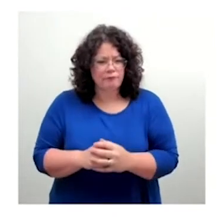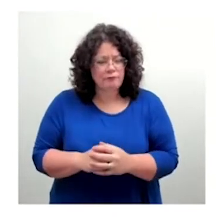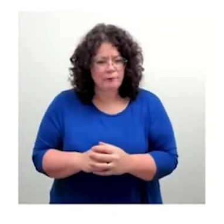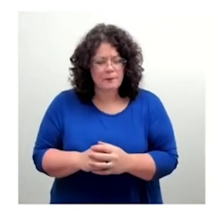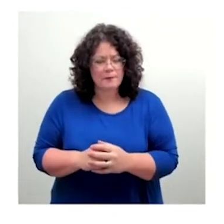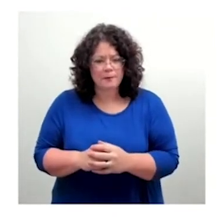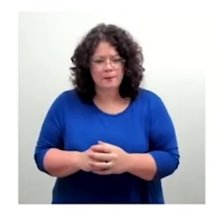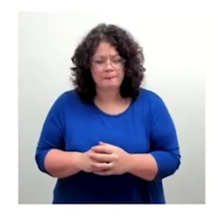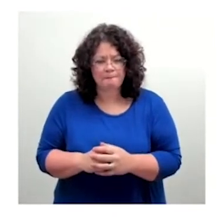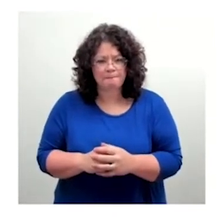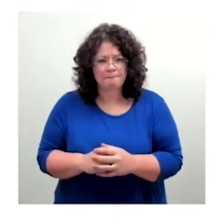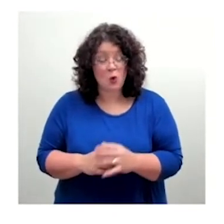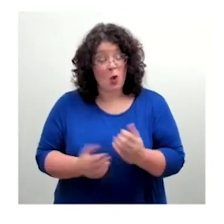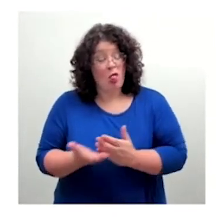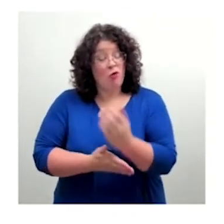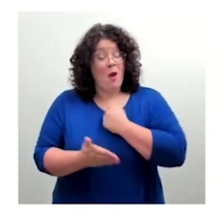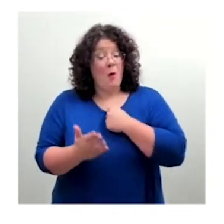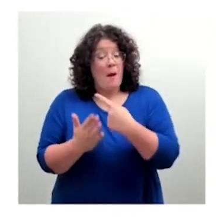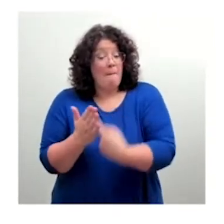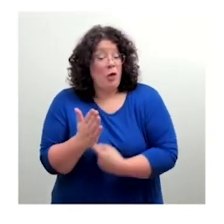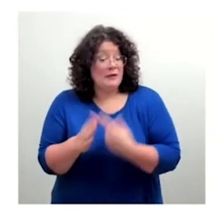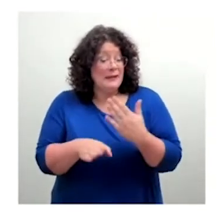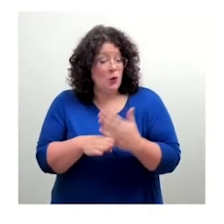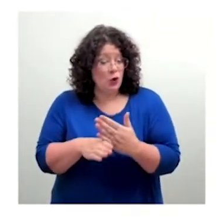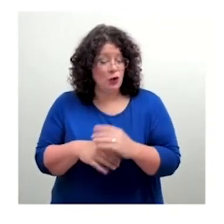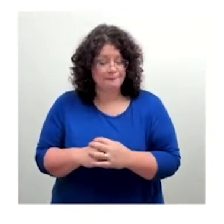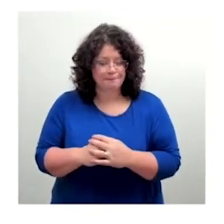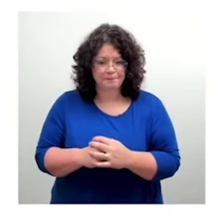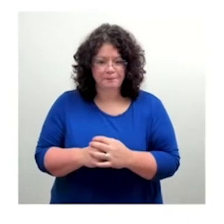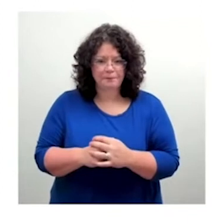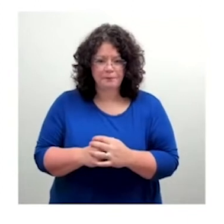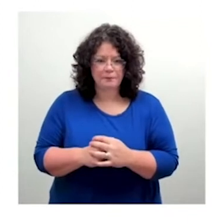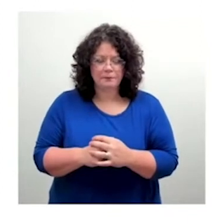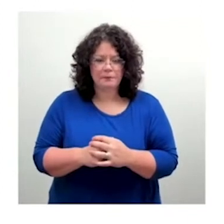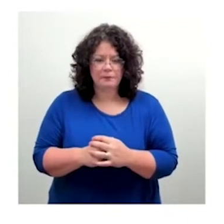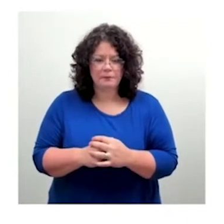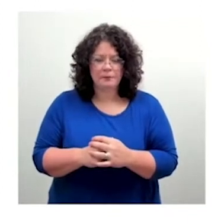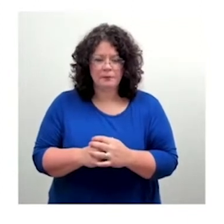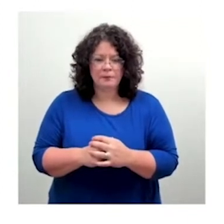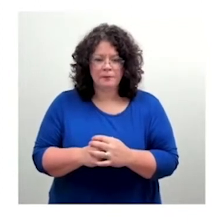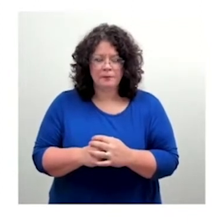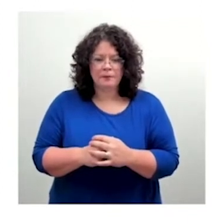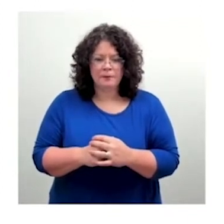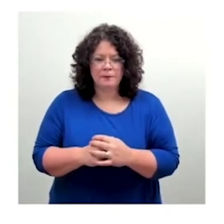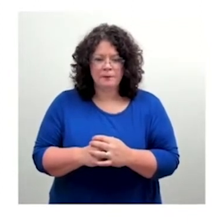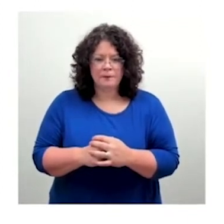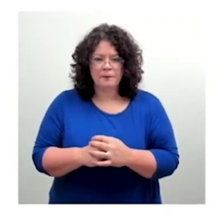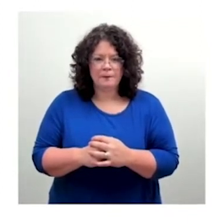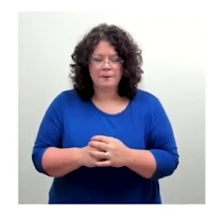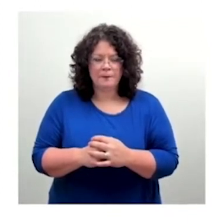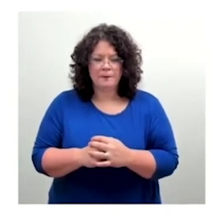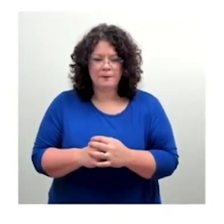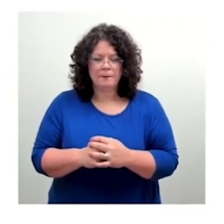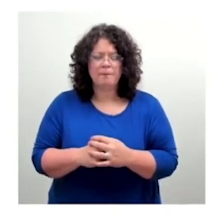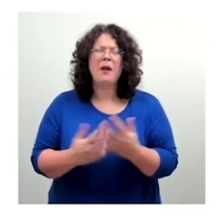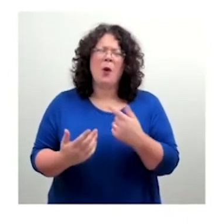role in the disability unit is to, first and foremost, partner with other Whitehall departments to get them to do the right thing